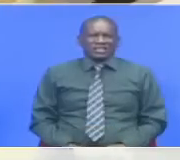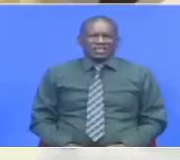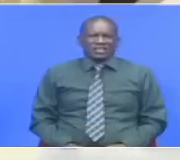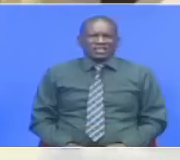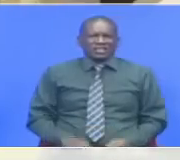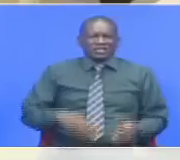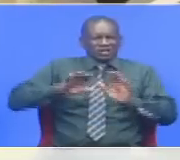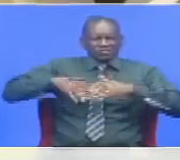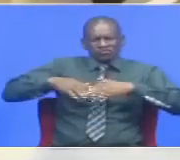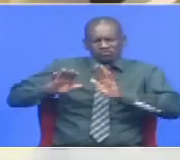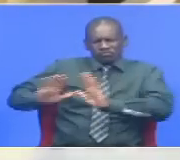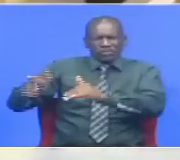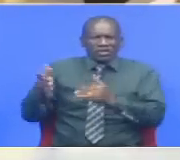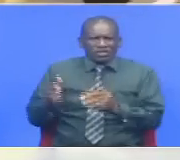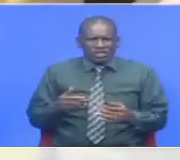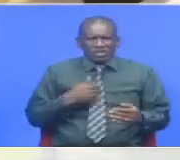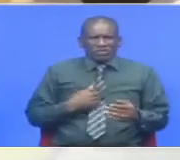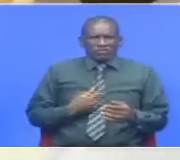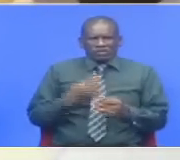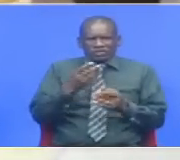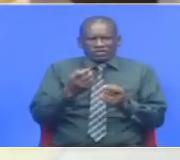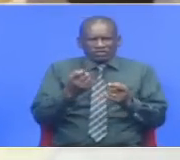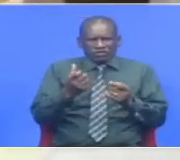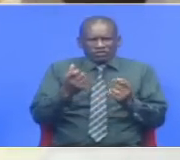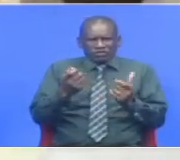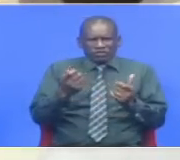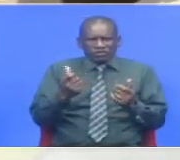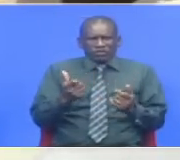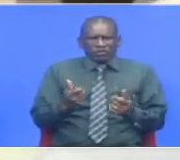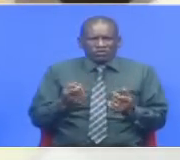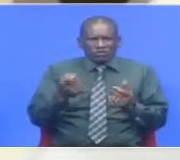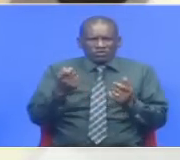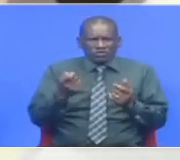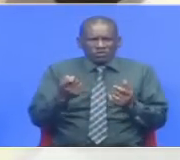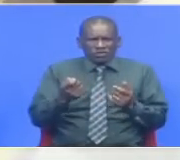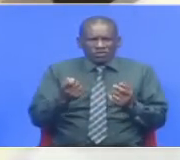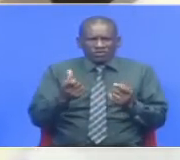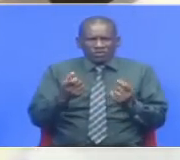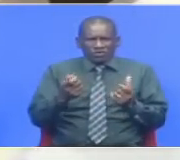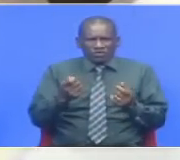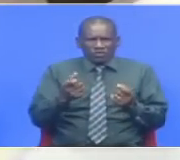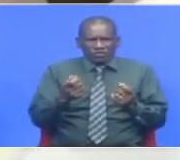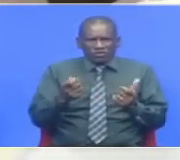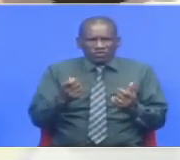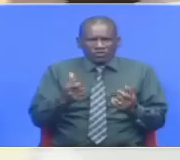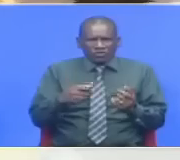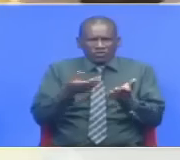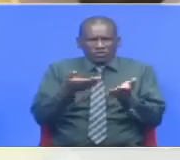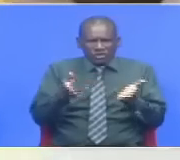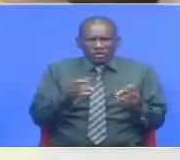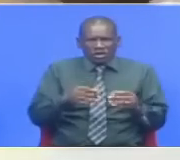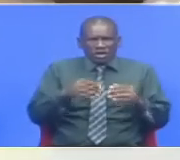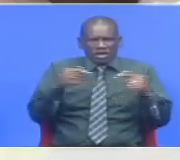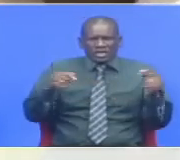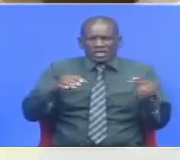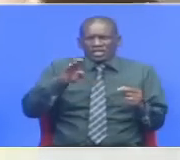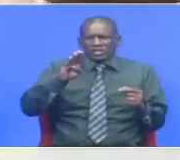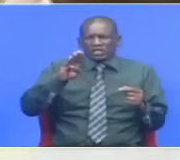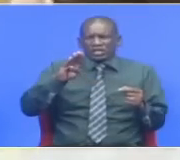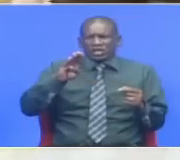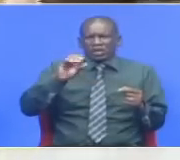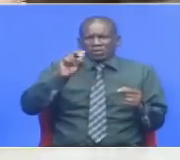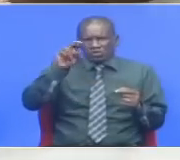Away from that, we have observed few issues over our veteran Pony Khalwale. A slap on